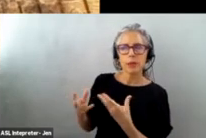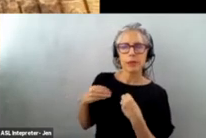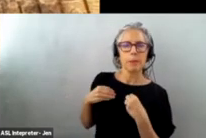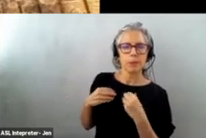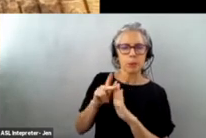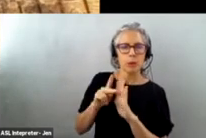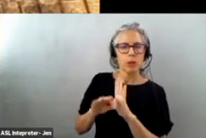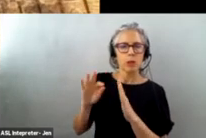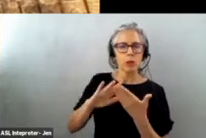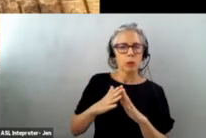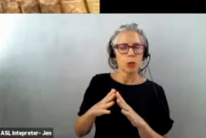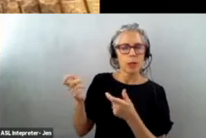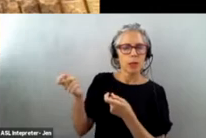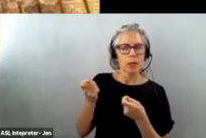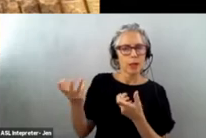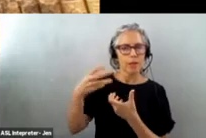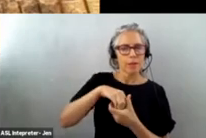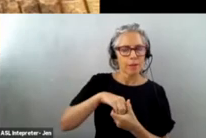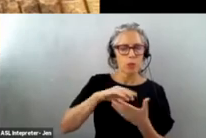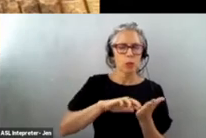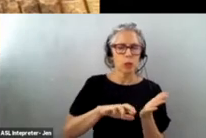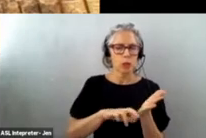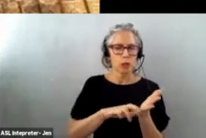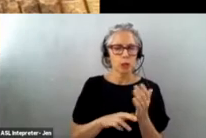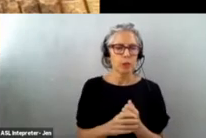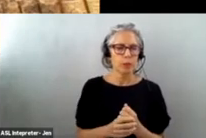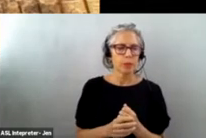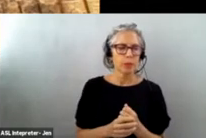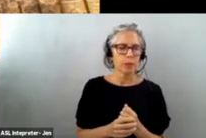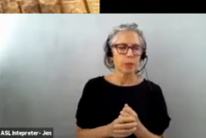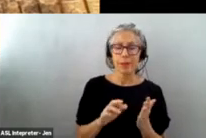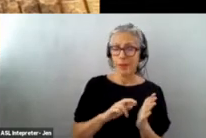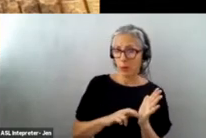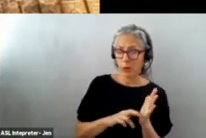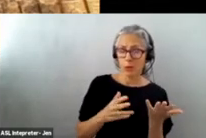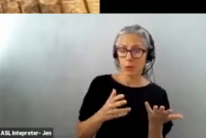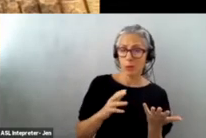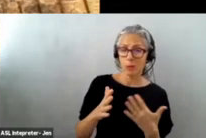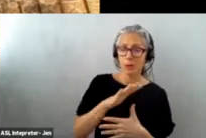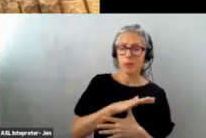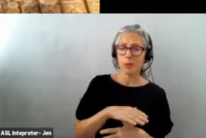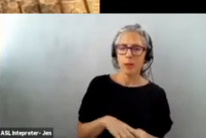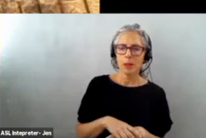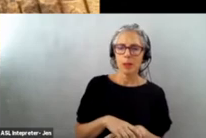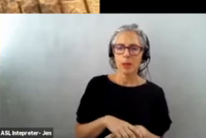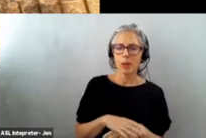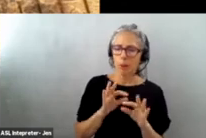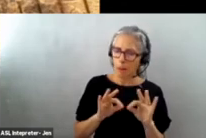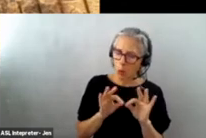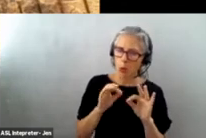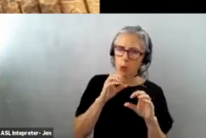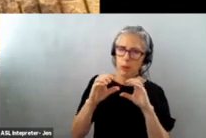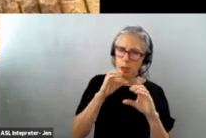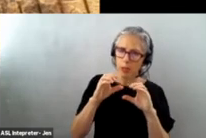of community-engaged research. This approach prioritizes meaningful bi-directional communication as well